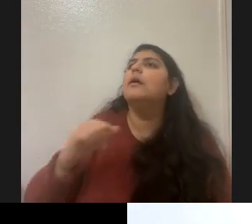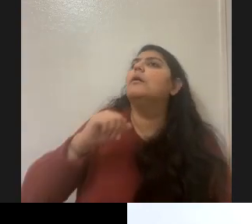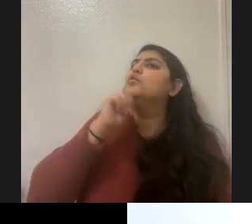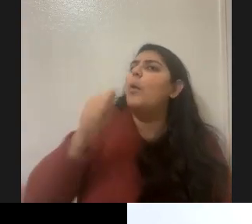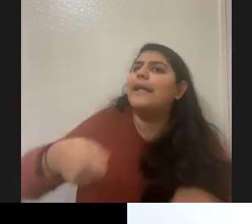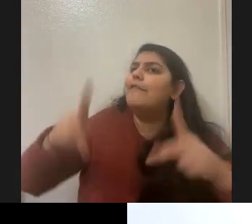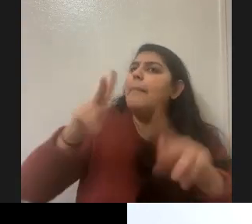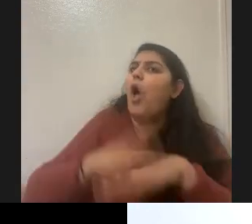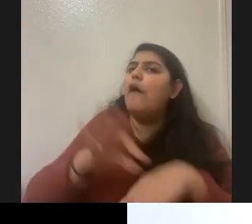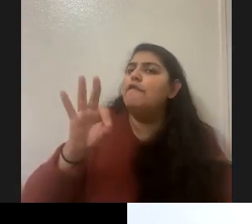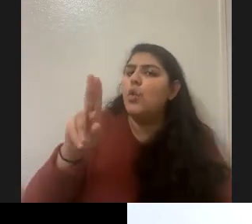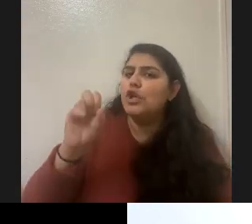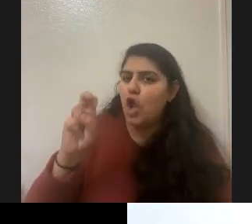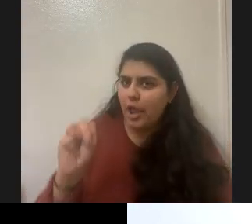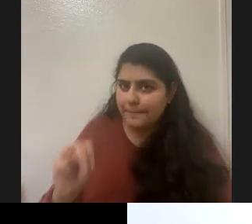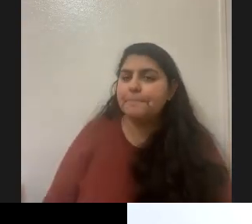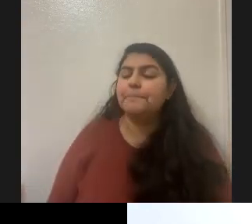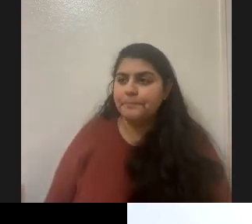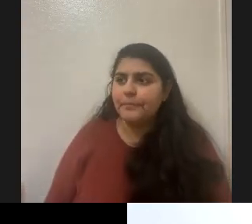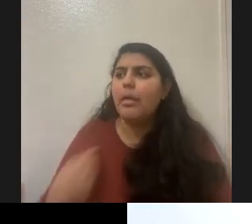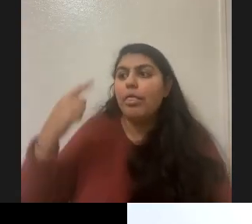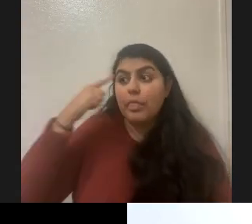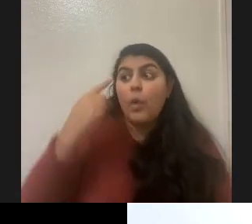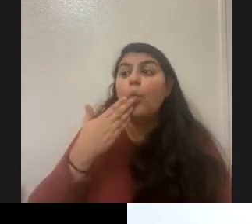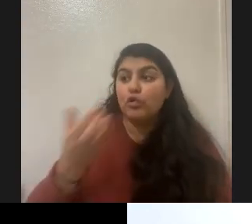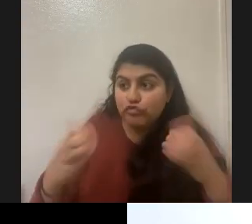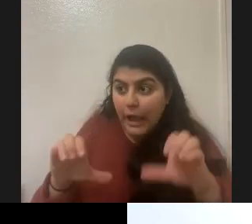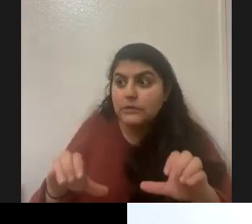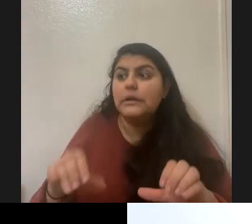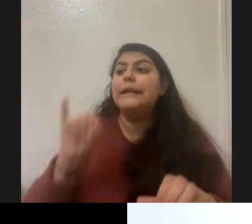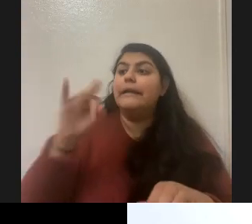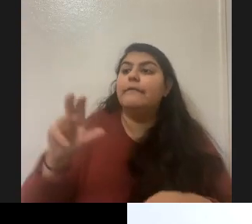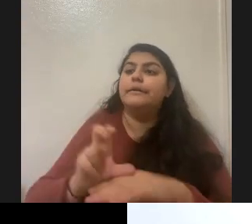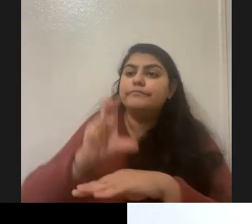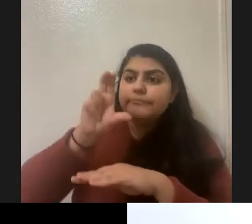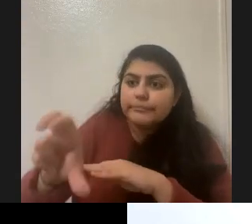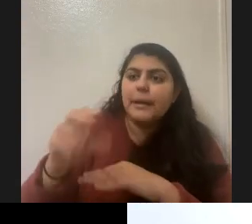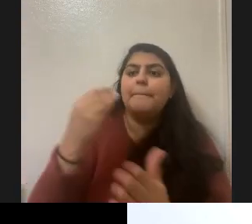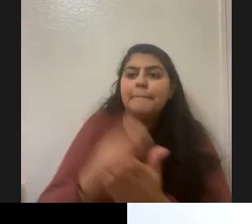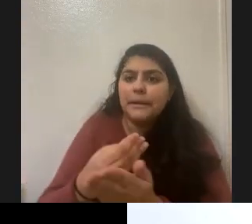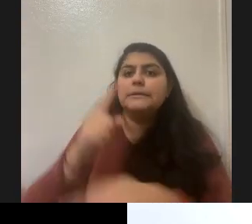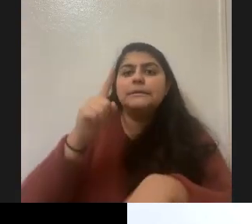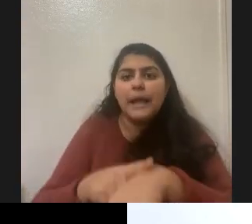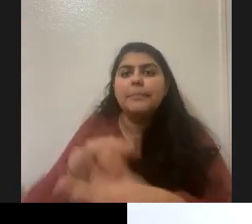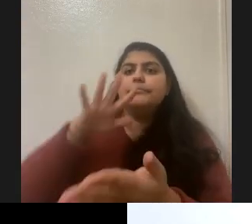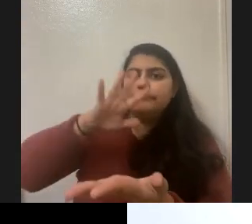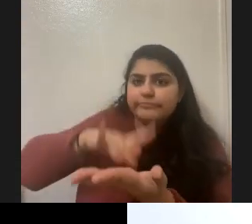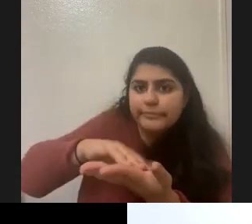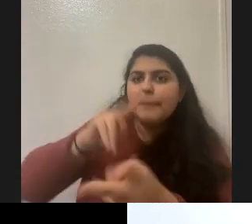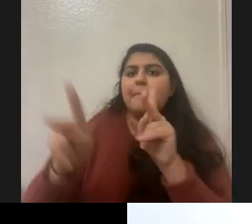fusion. I think there's a really good chance. And if we invest money into it, time into it, if we study it and have people working